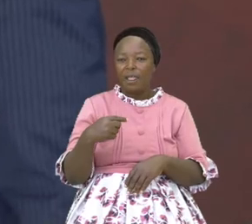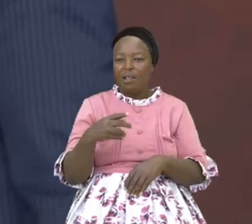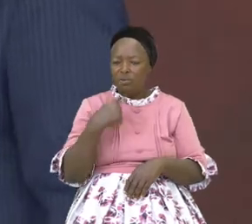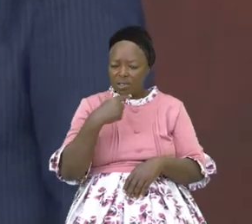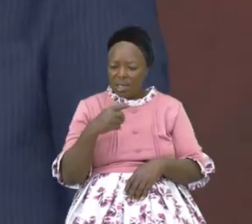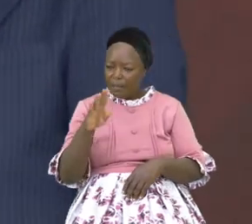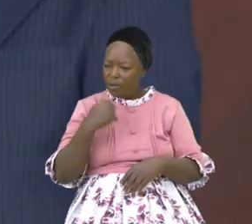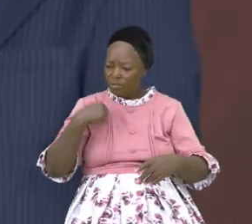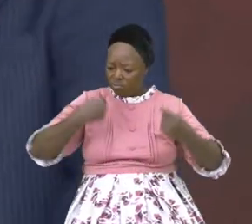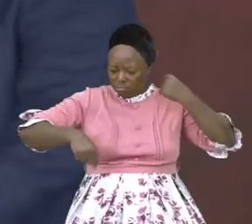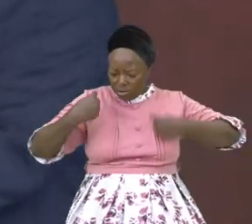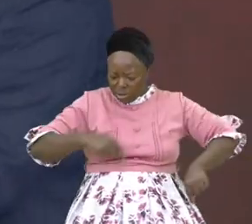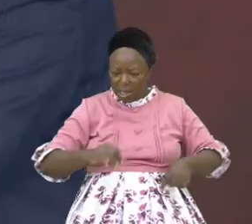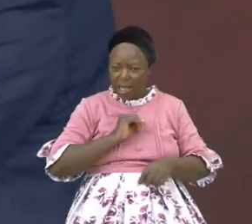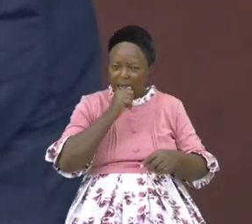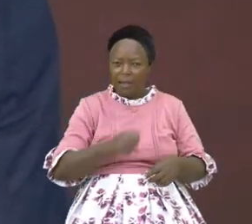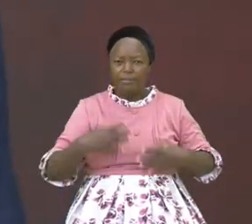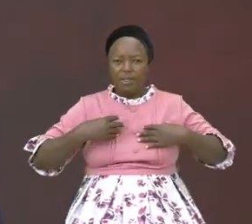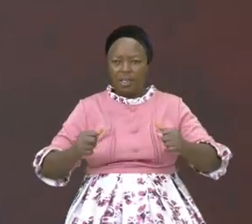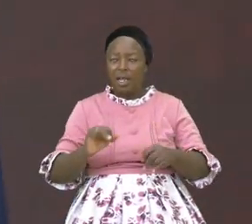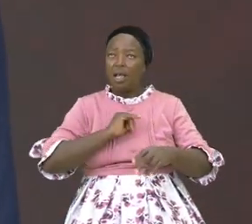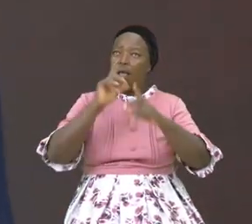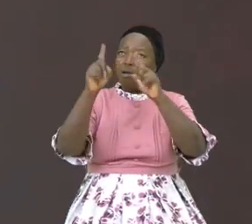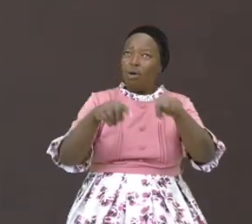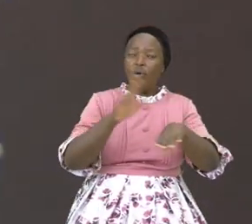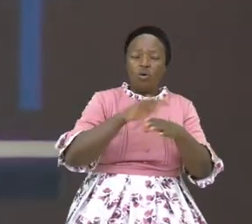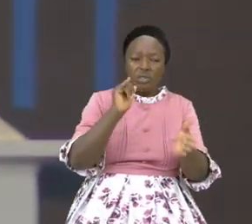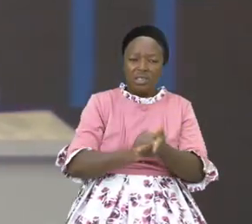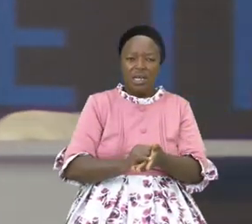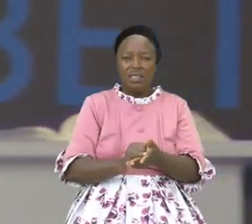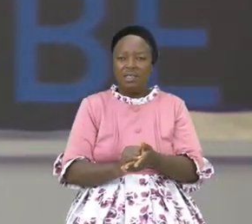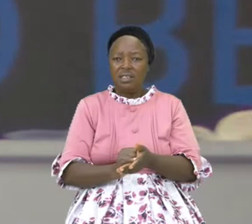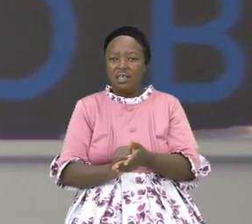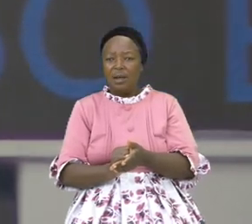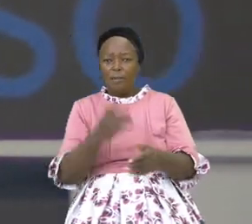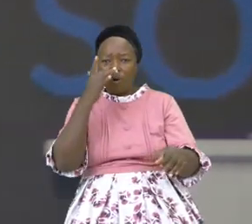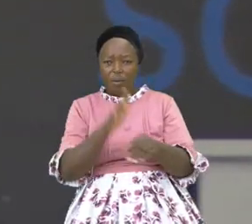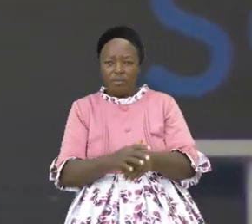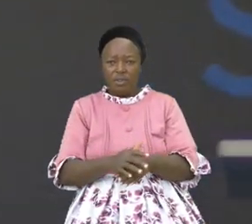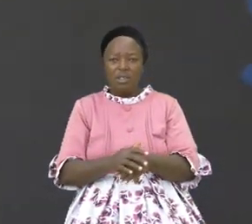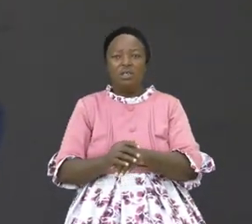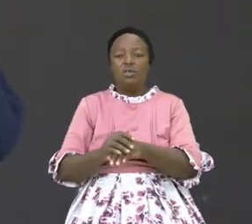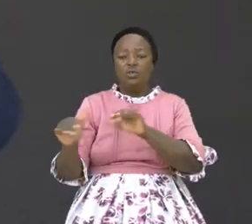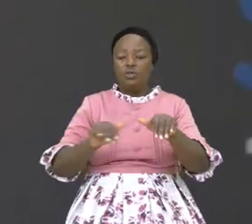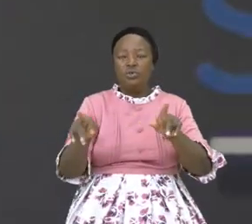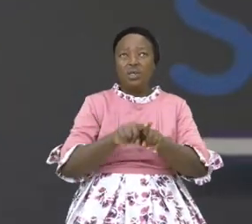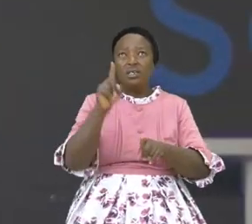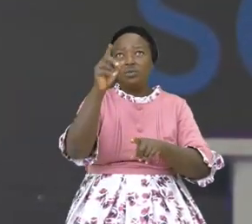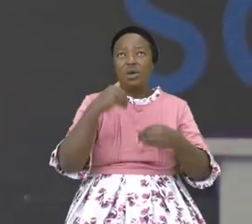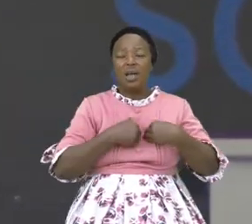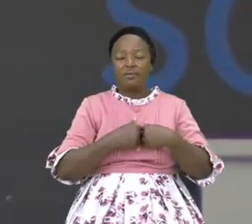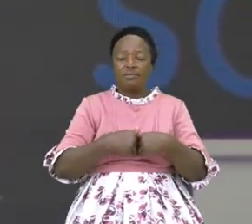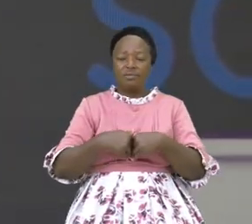your stripes I am healed. I come on that ground, do as thou hast said. You said,